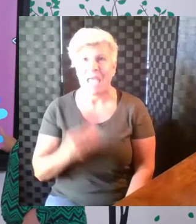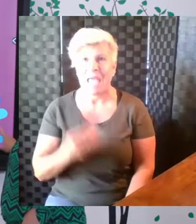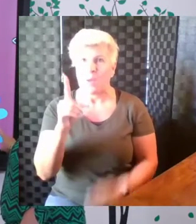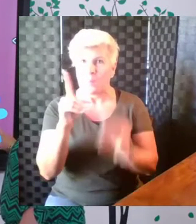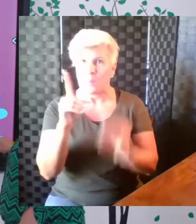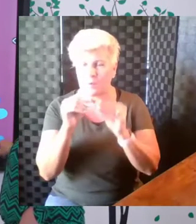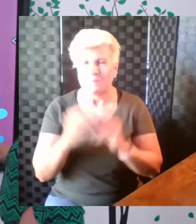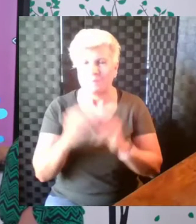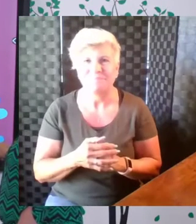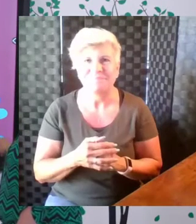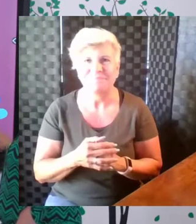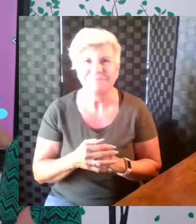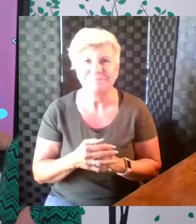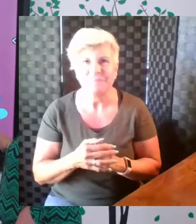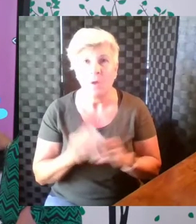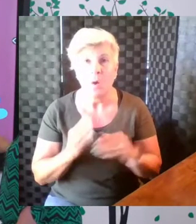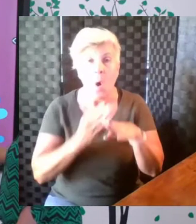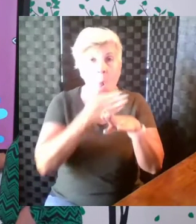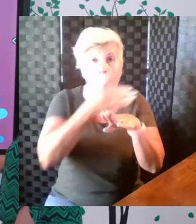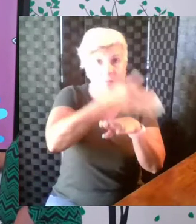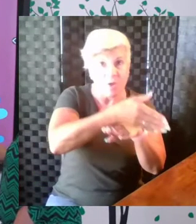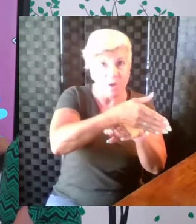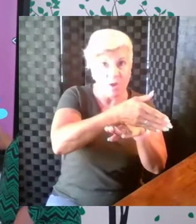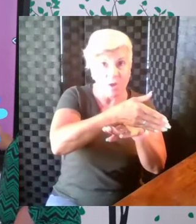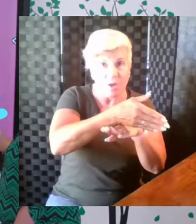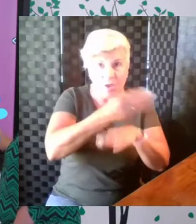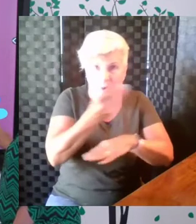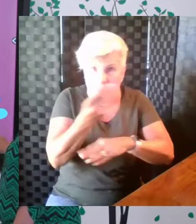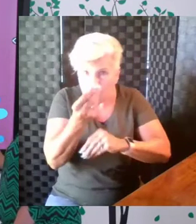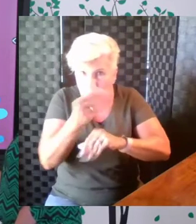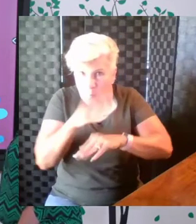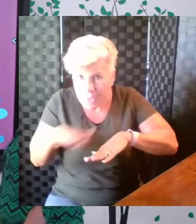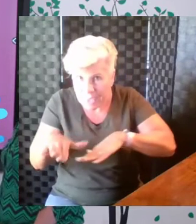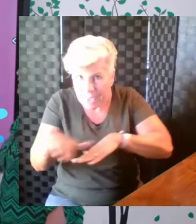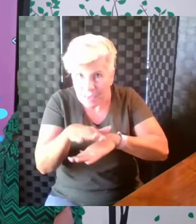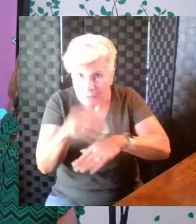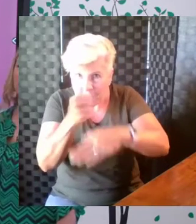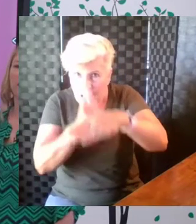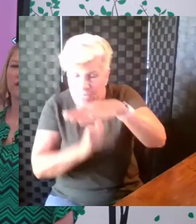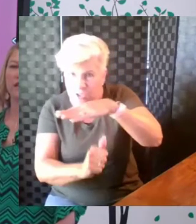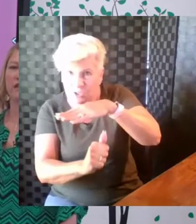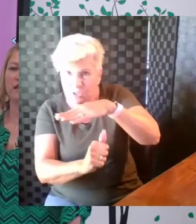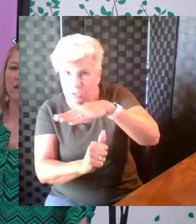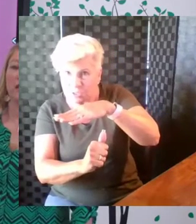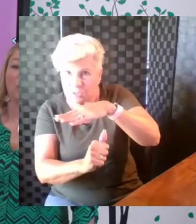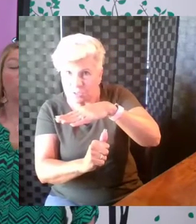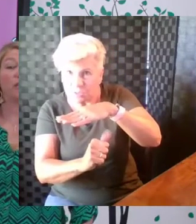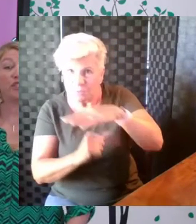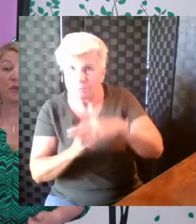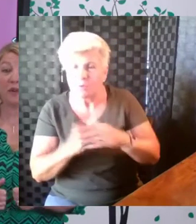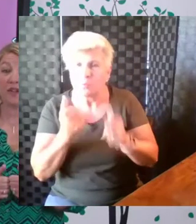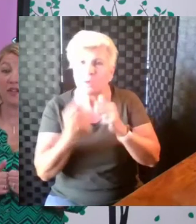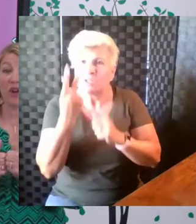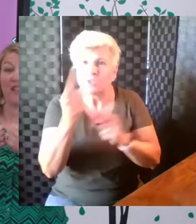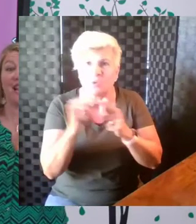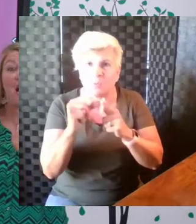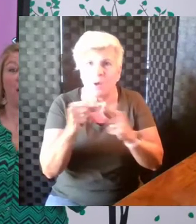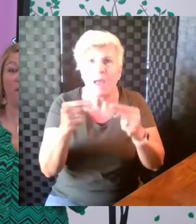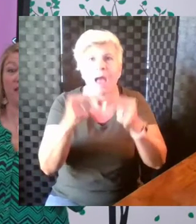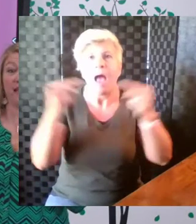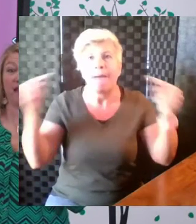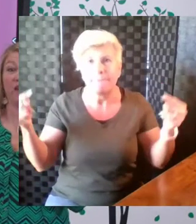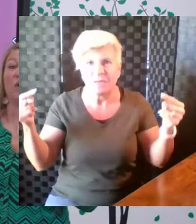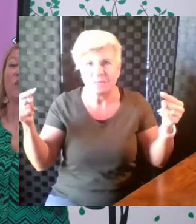And let's try another one. Over, ground, under. Which 2 words are